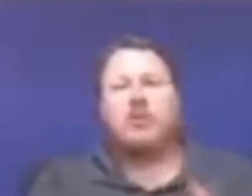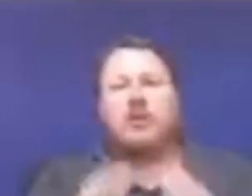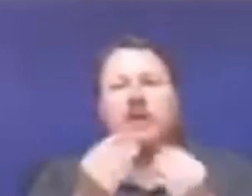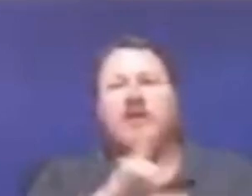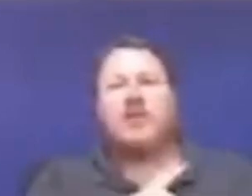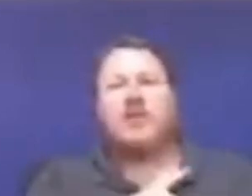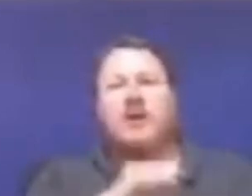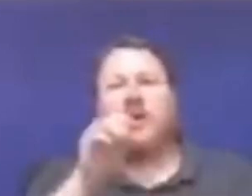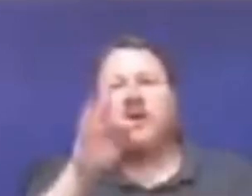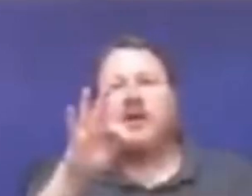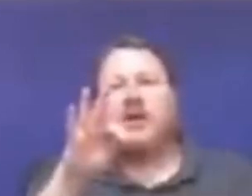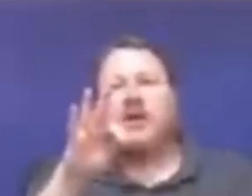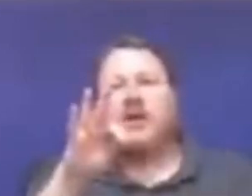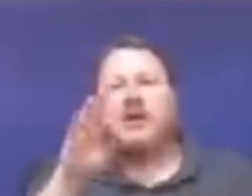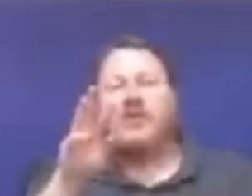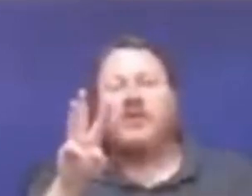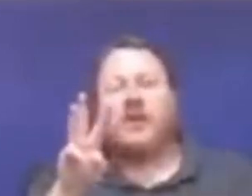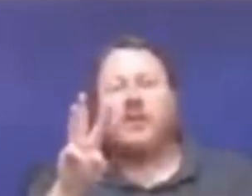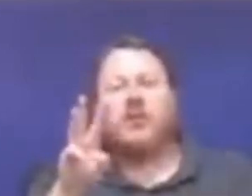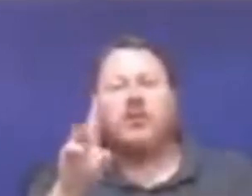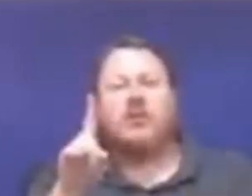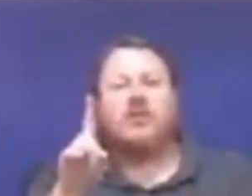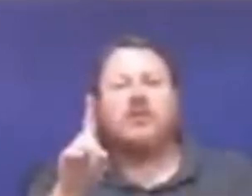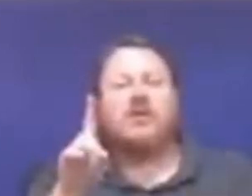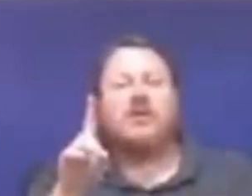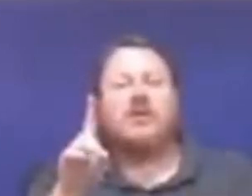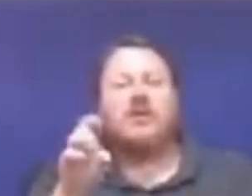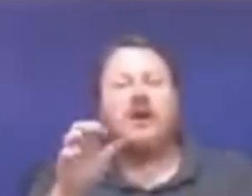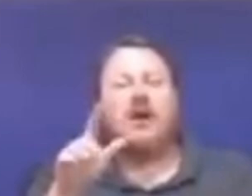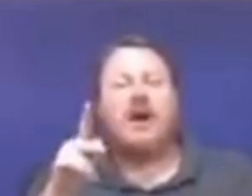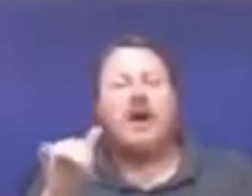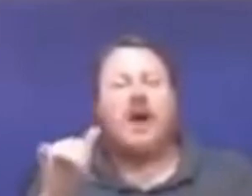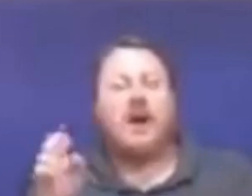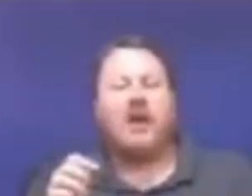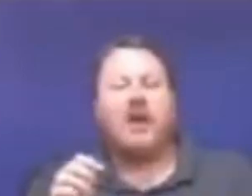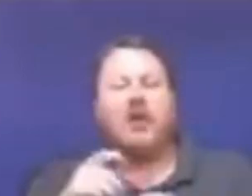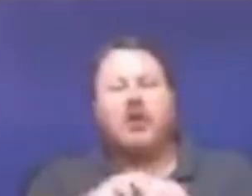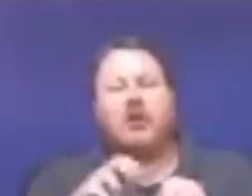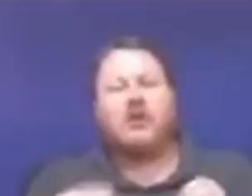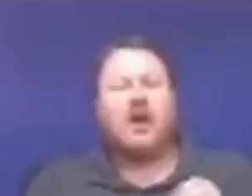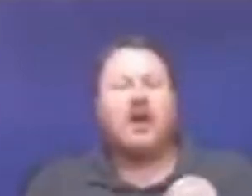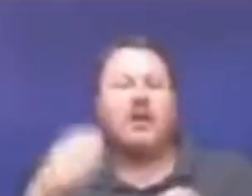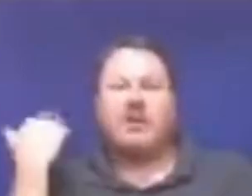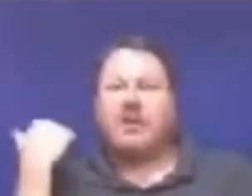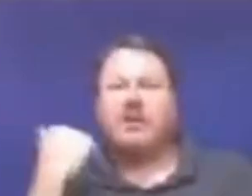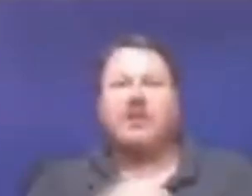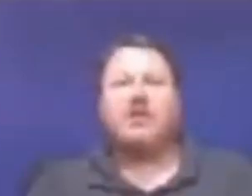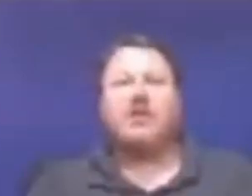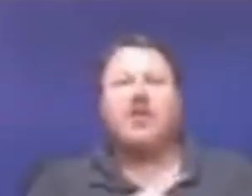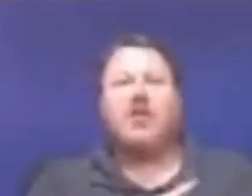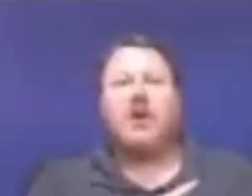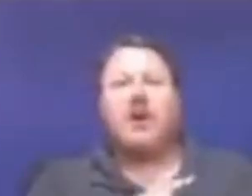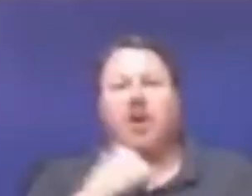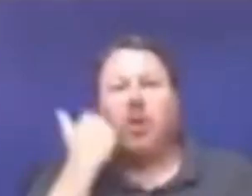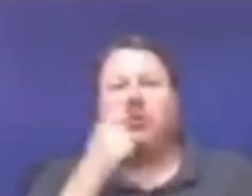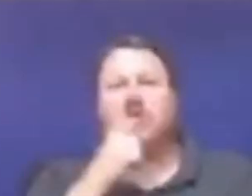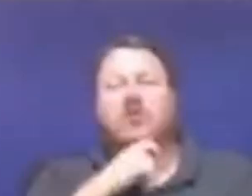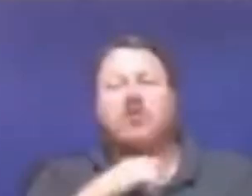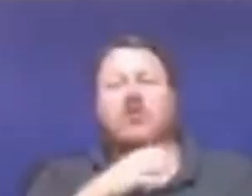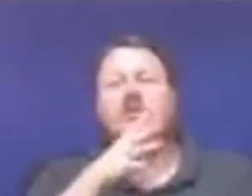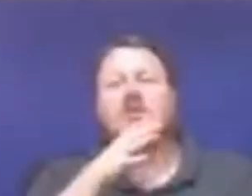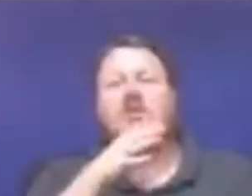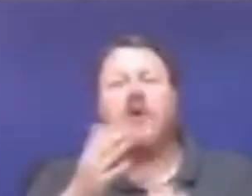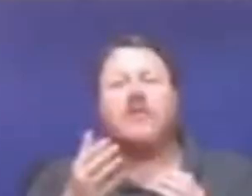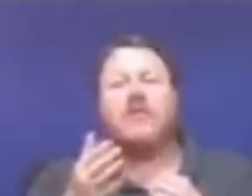F.W. de Klerk resigned and pulled out of the government of national unity then, because they wanted to use